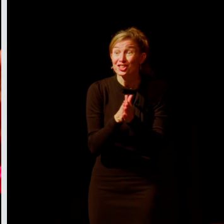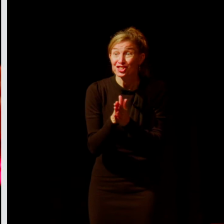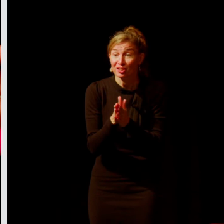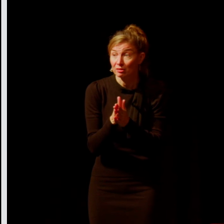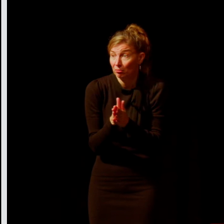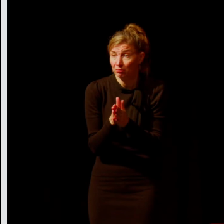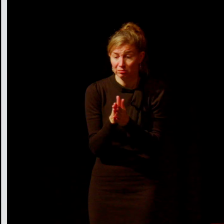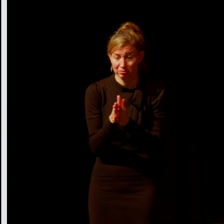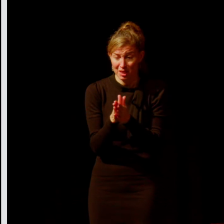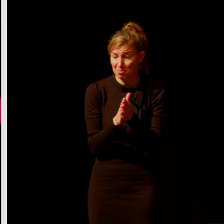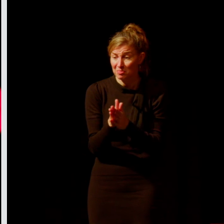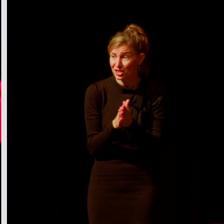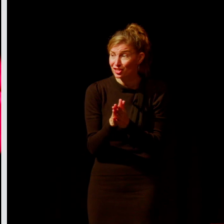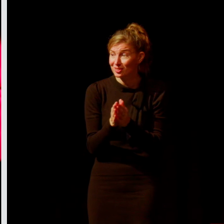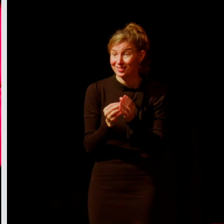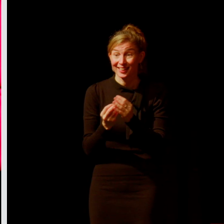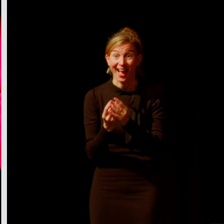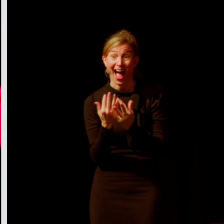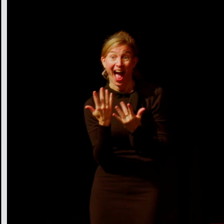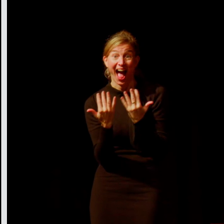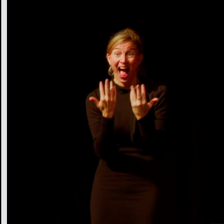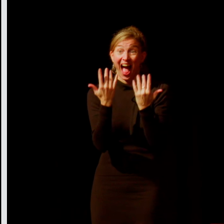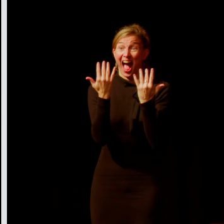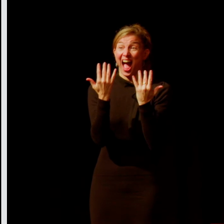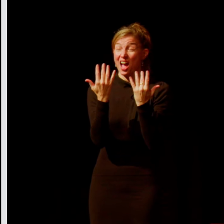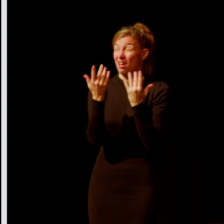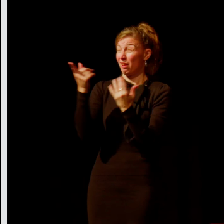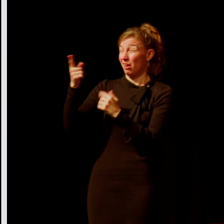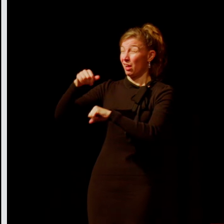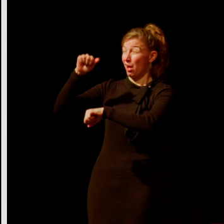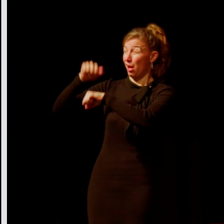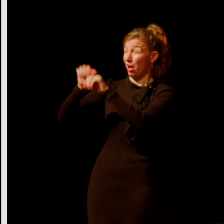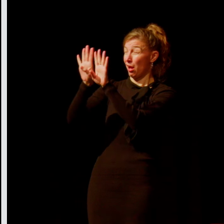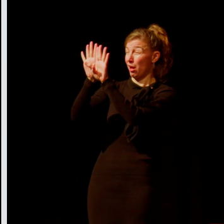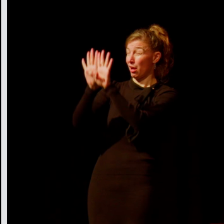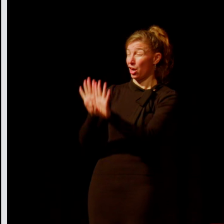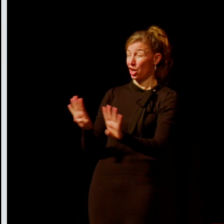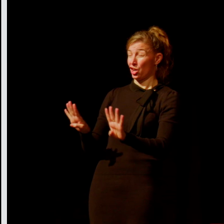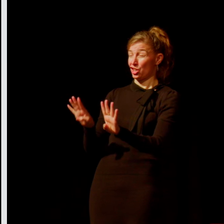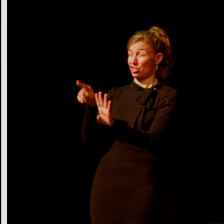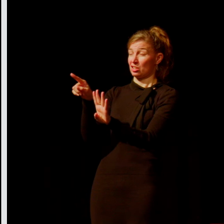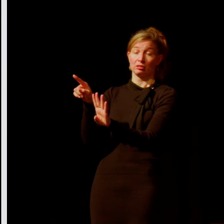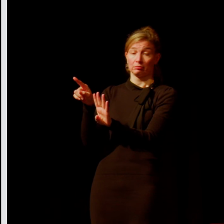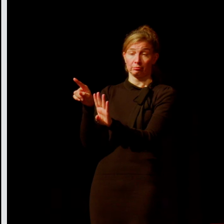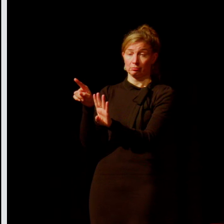doesn't exactly flourish behind the Iron Curtain. It's on indefinite leave.